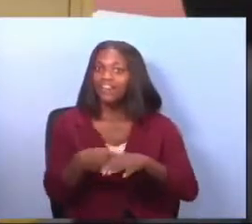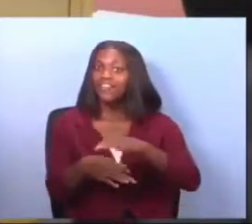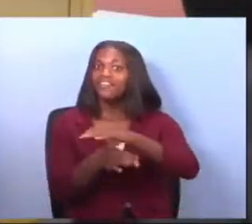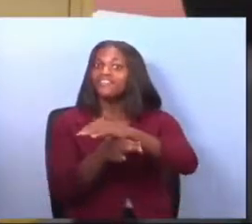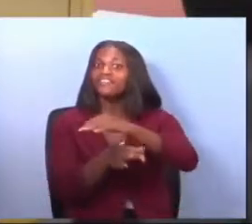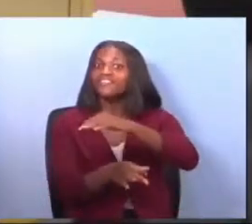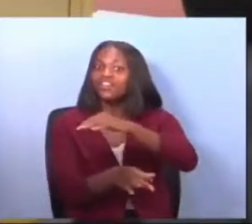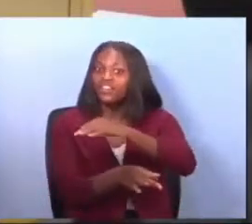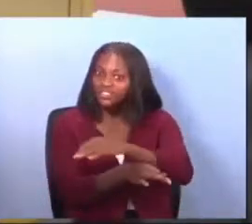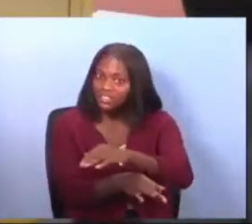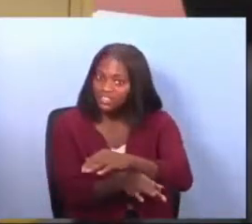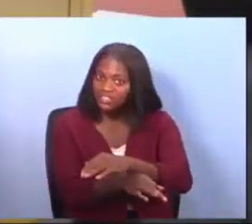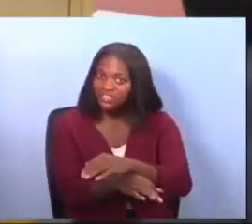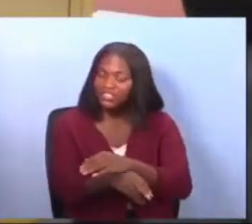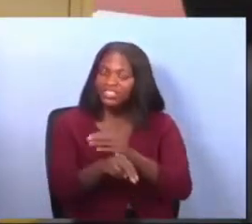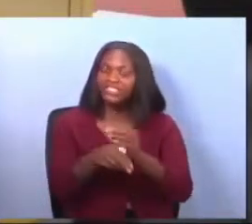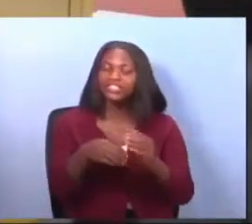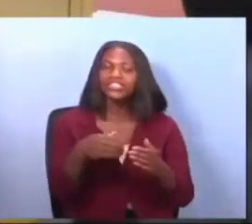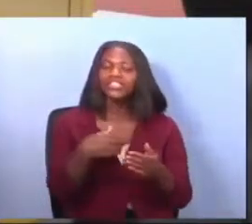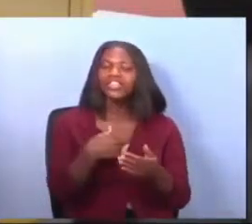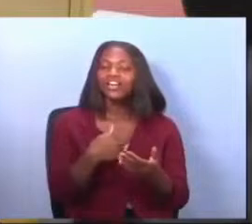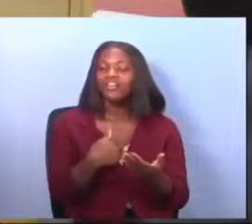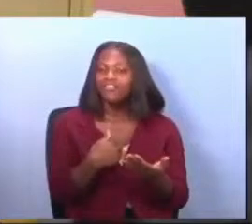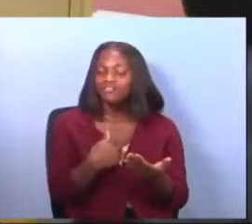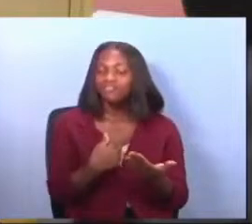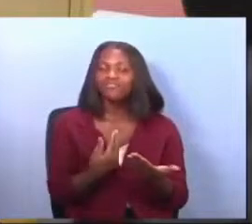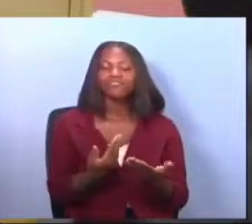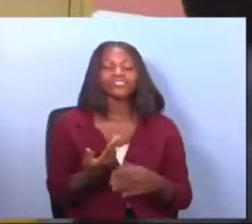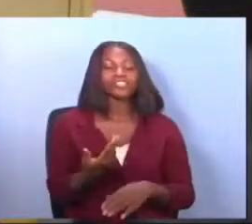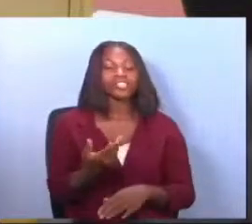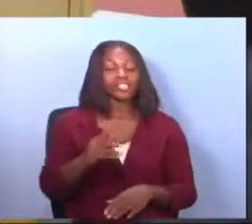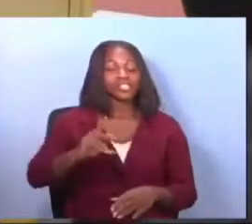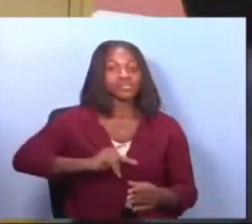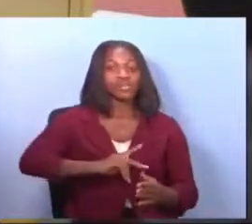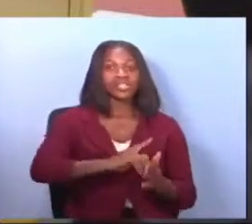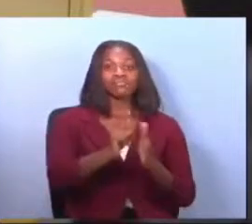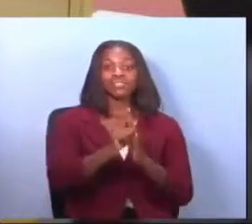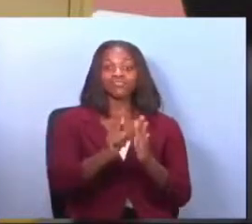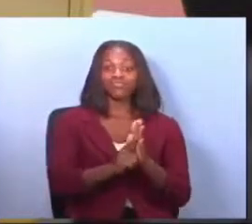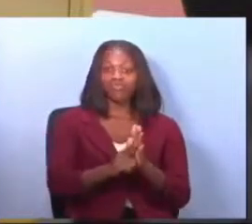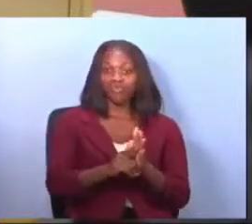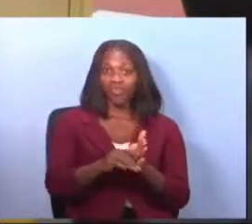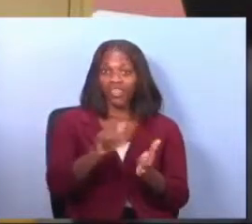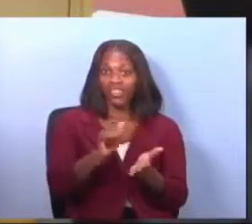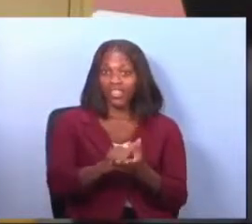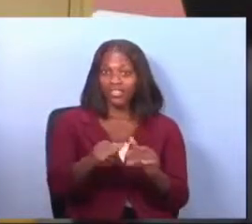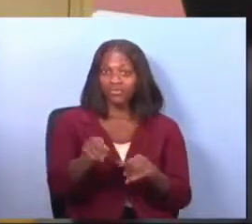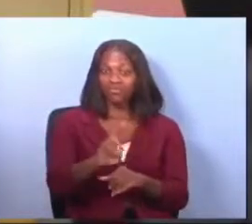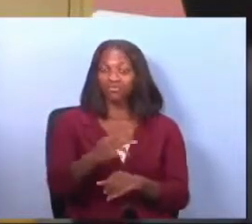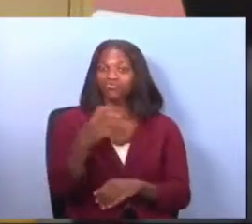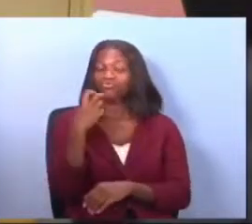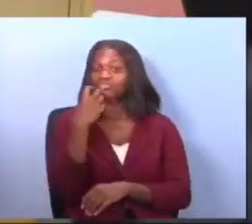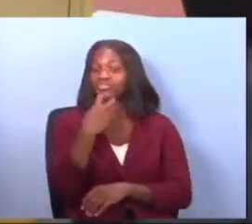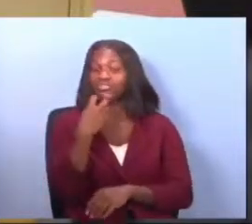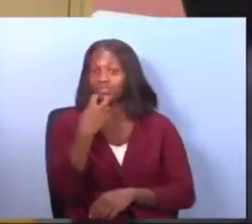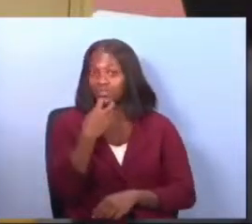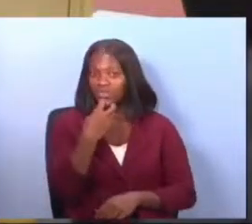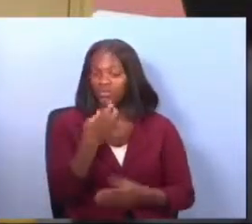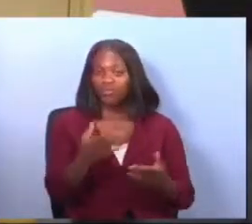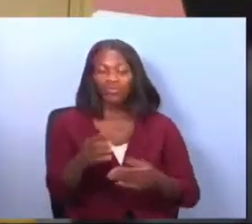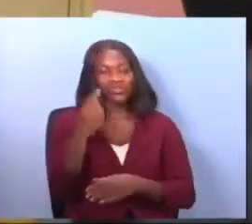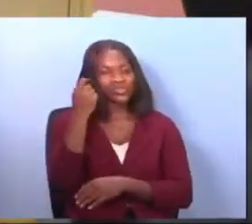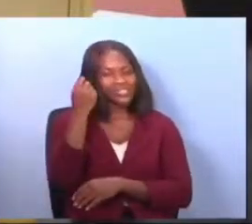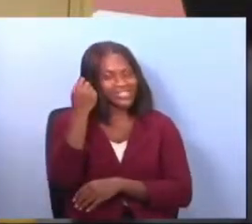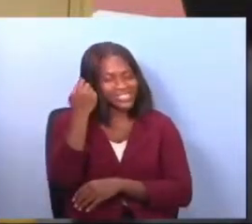orders. You must quote the right standing order as the basis to speak. And we want you to understand that that